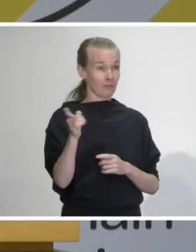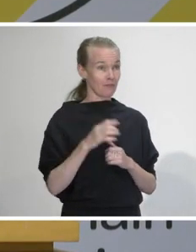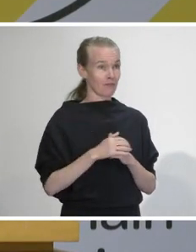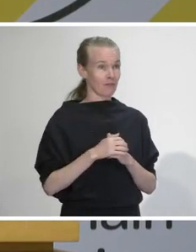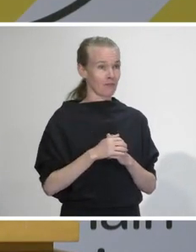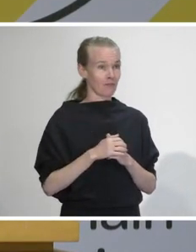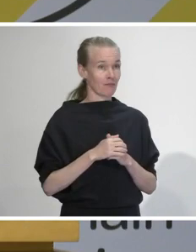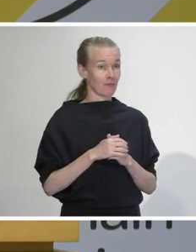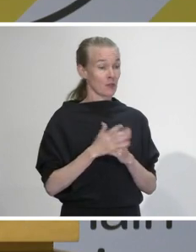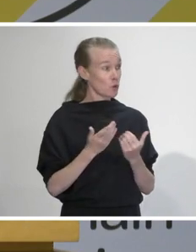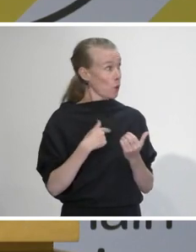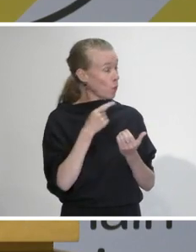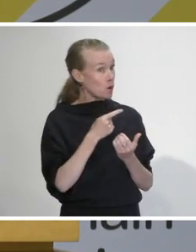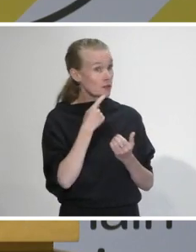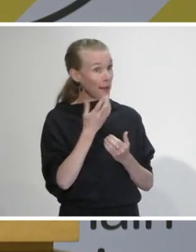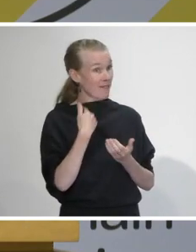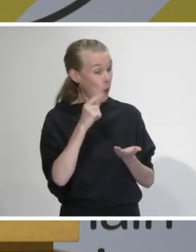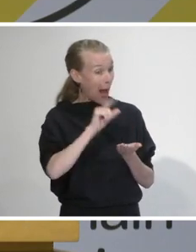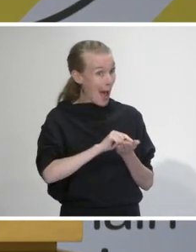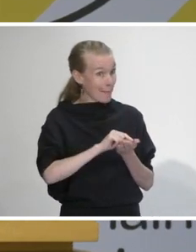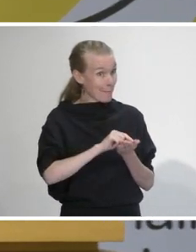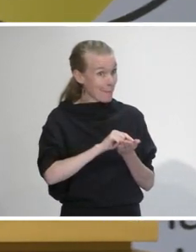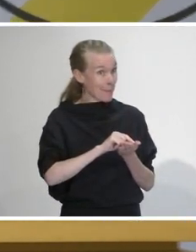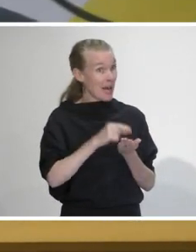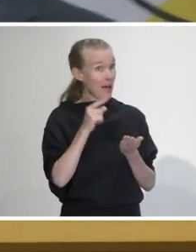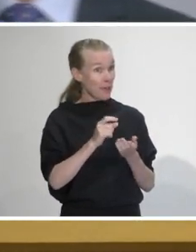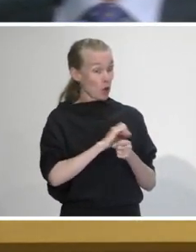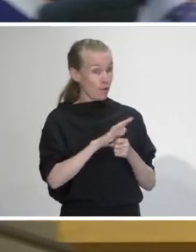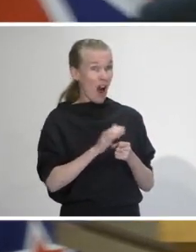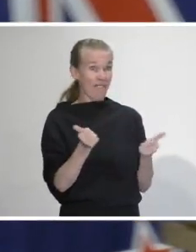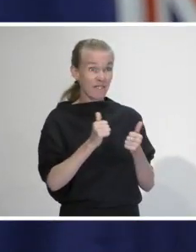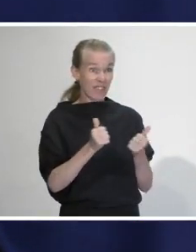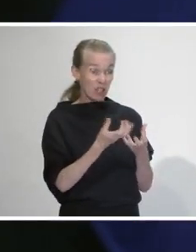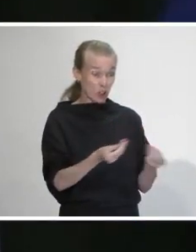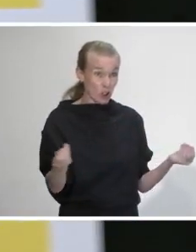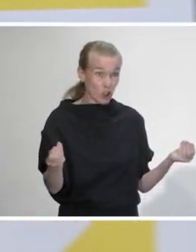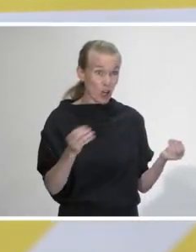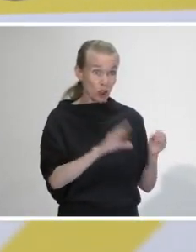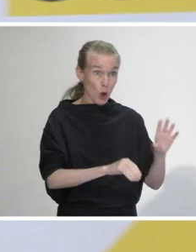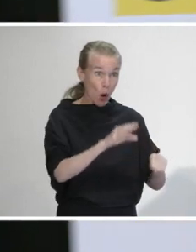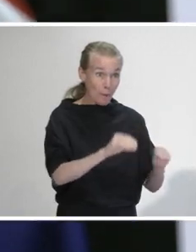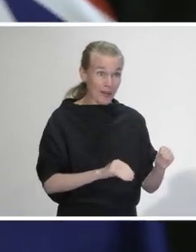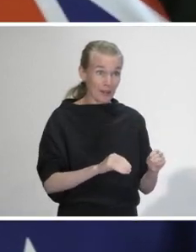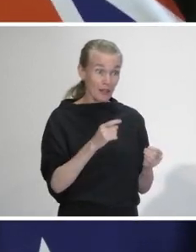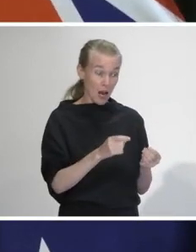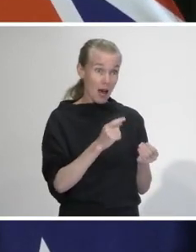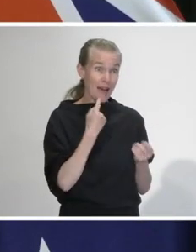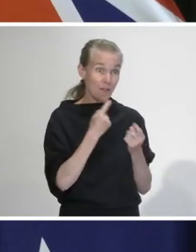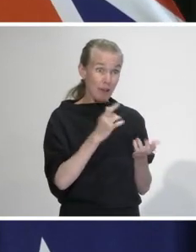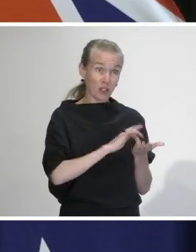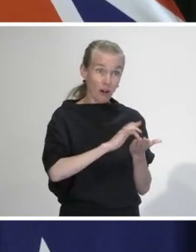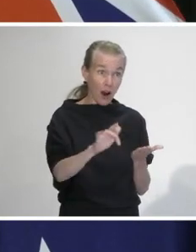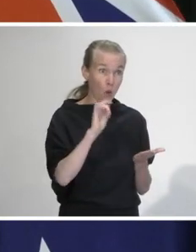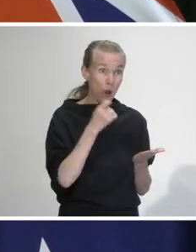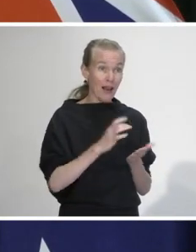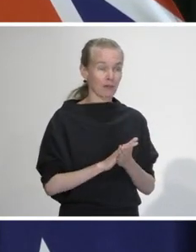raised from this app when the pandemic is over? Well, ultimately it would be around how long you are trying to manage COVID-19 generally. But